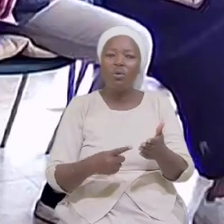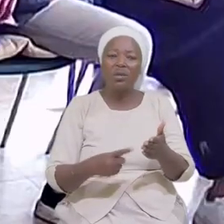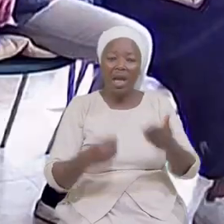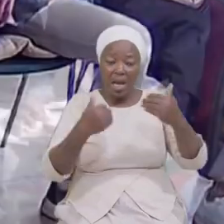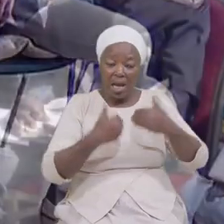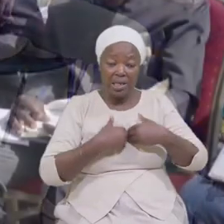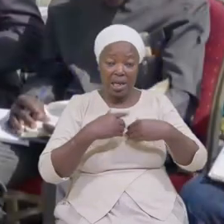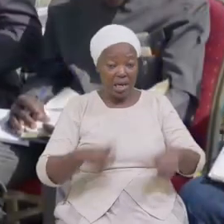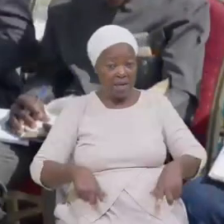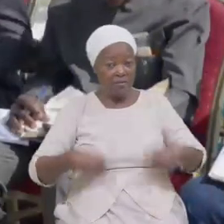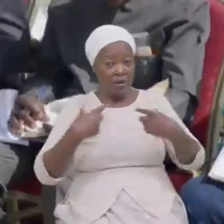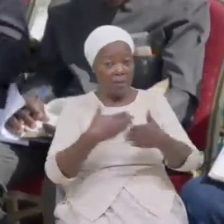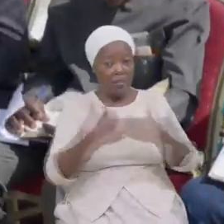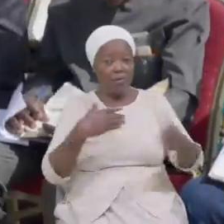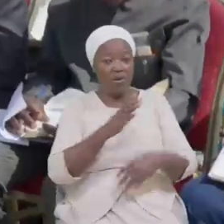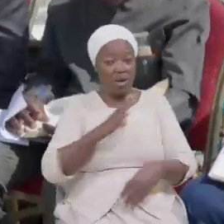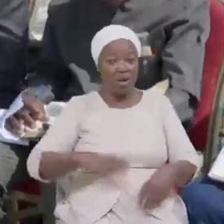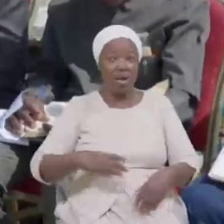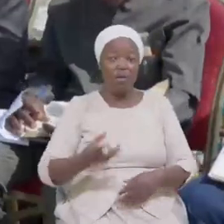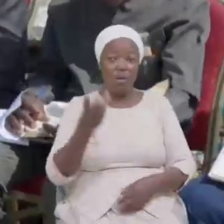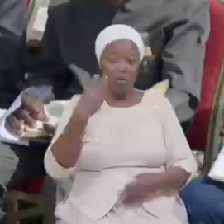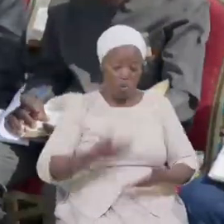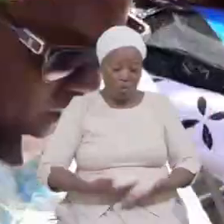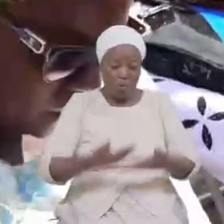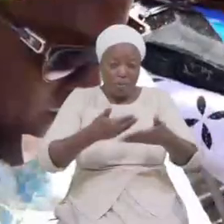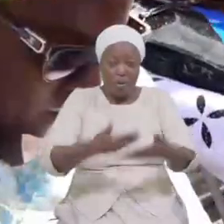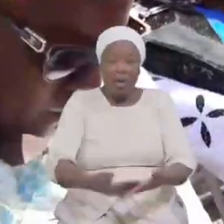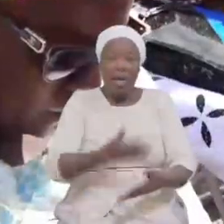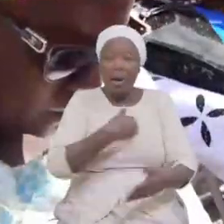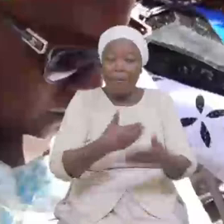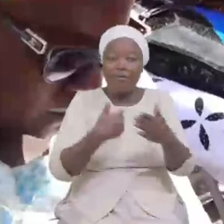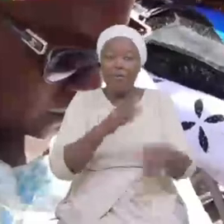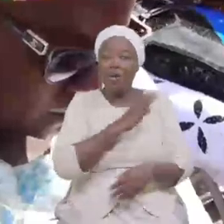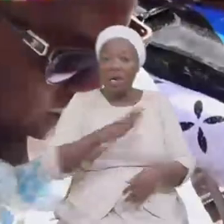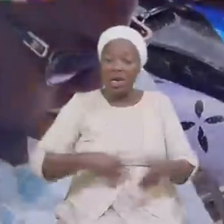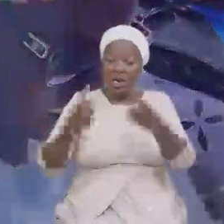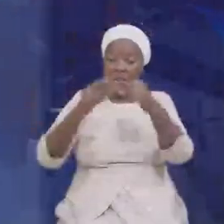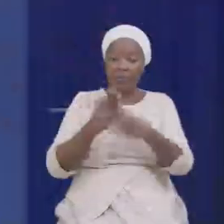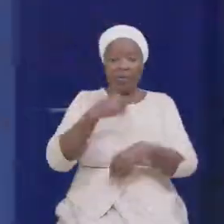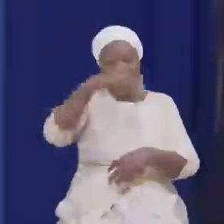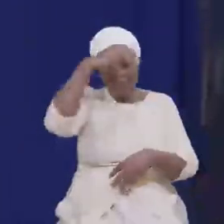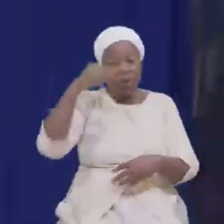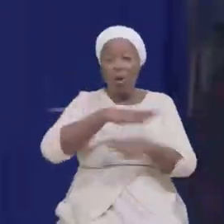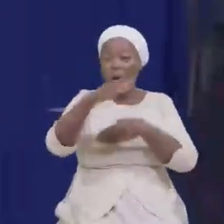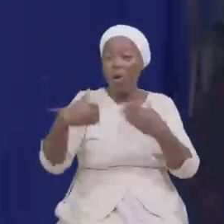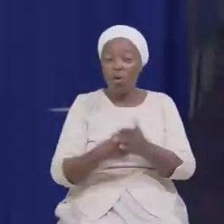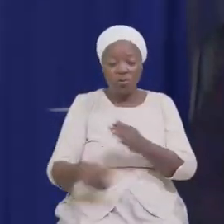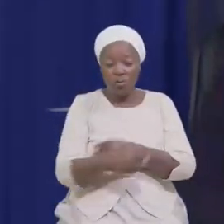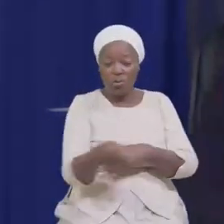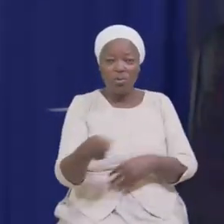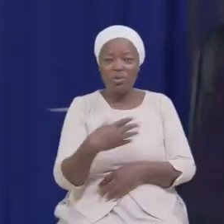before Christ was born and before Christ came through the virgin, all those things